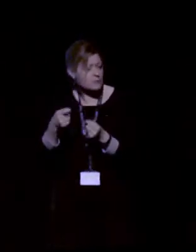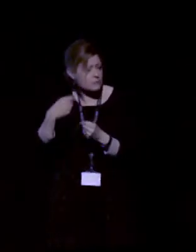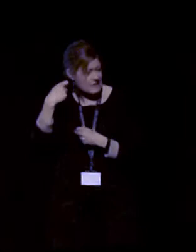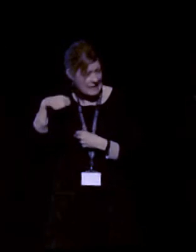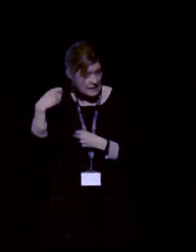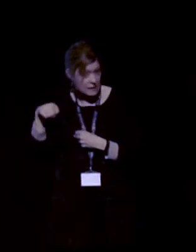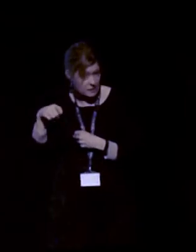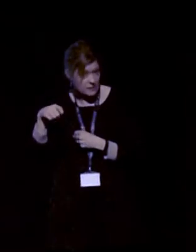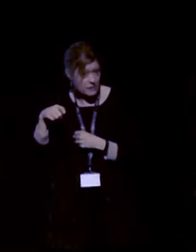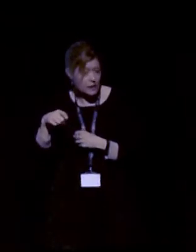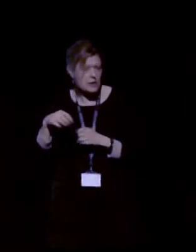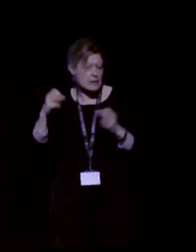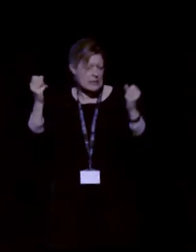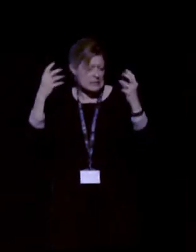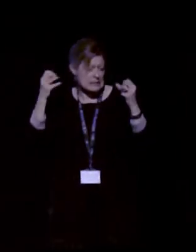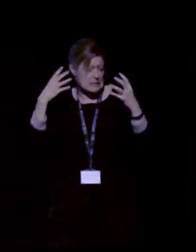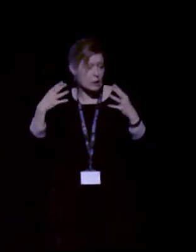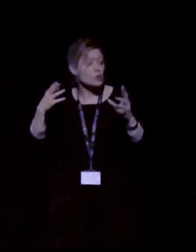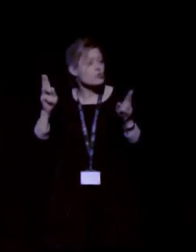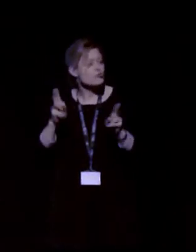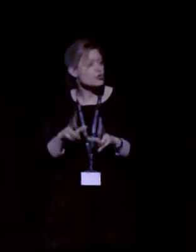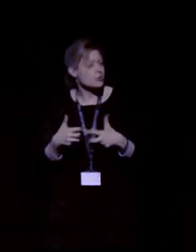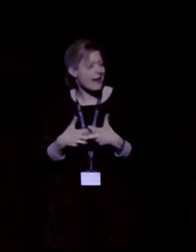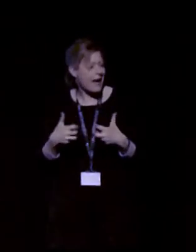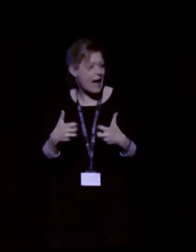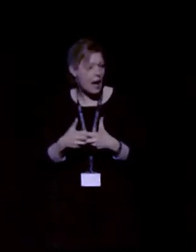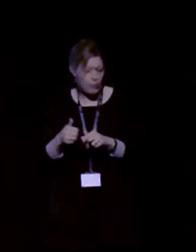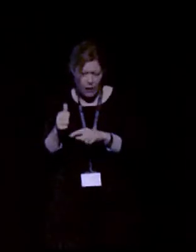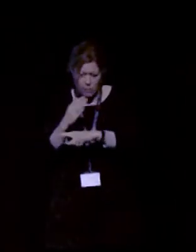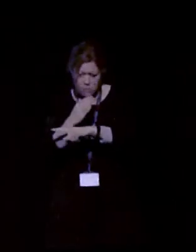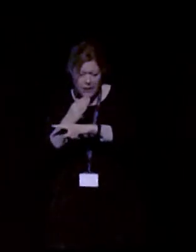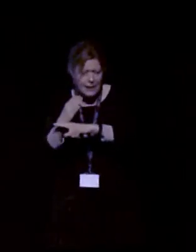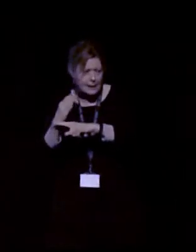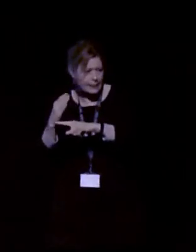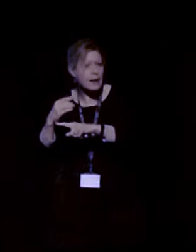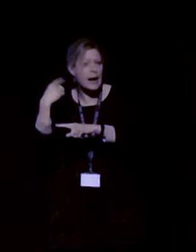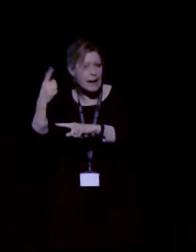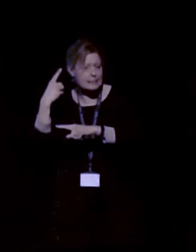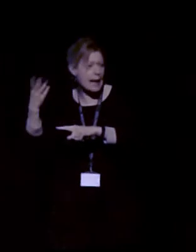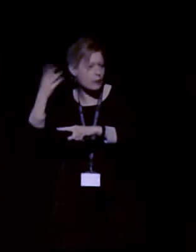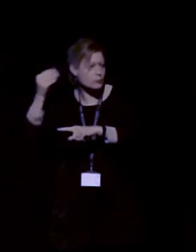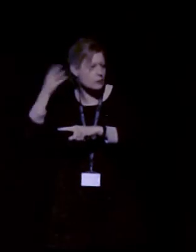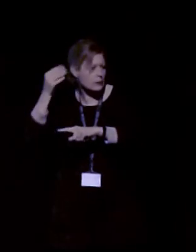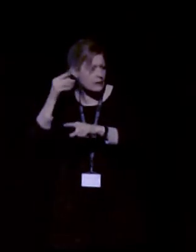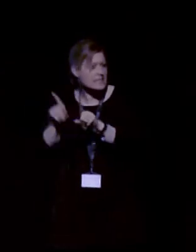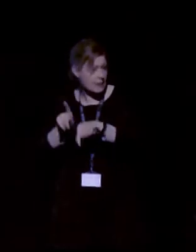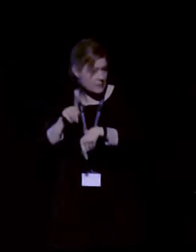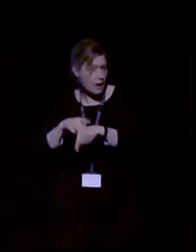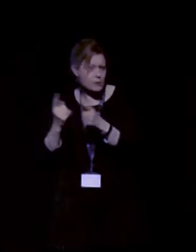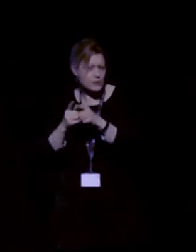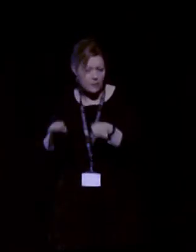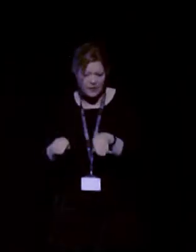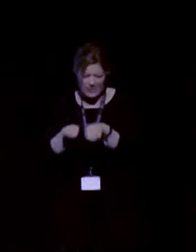reduce the loudness of the tinnitus with an external sound, a so-called masking sound. And if